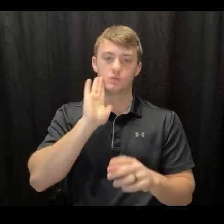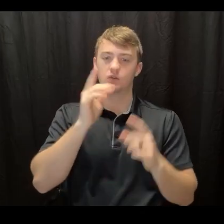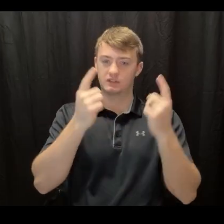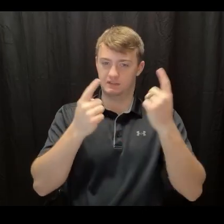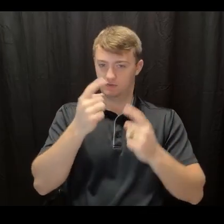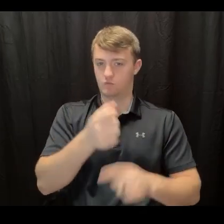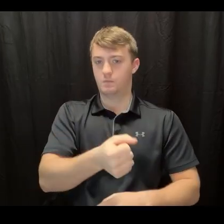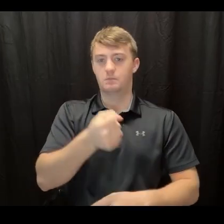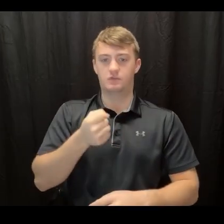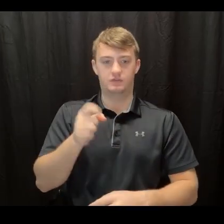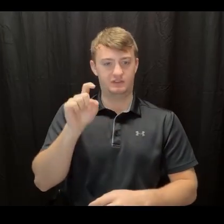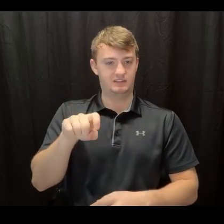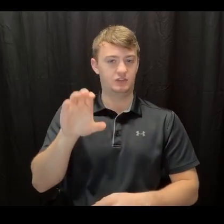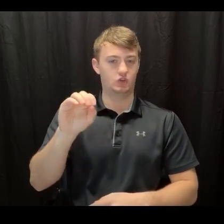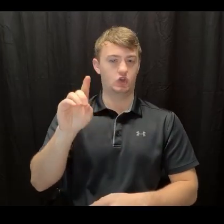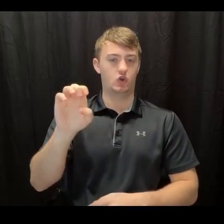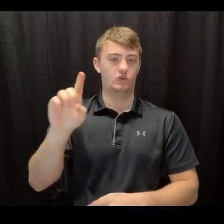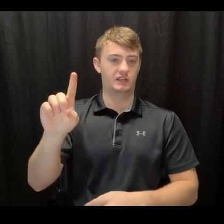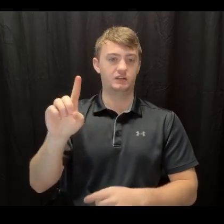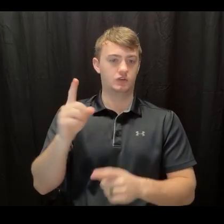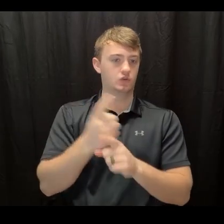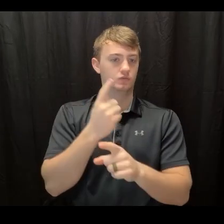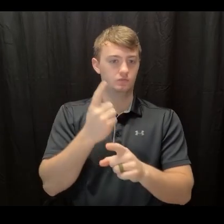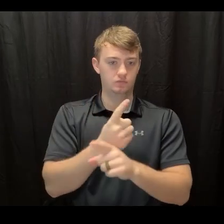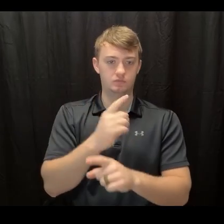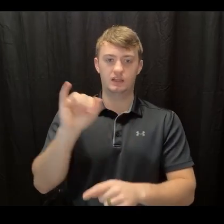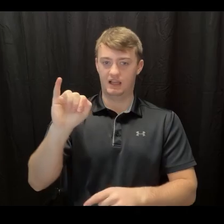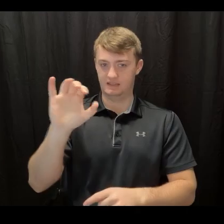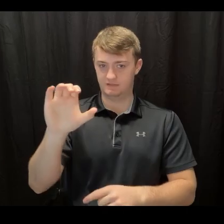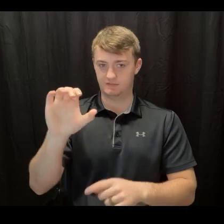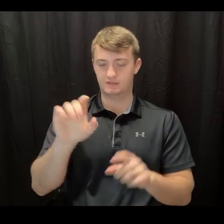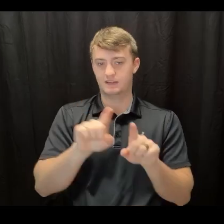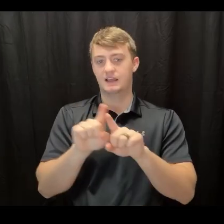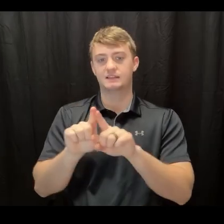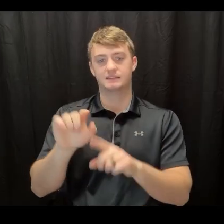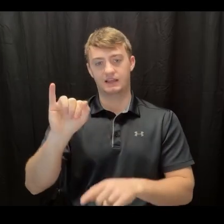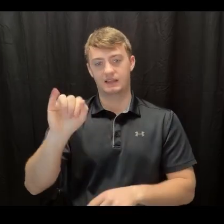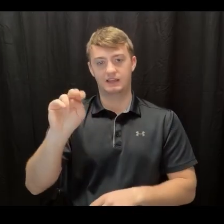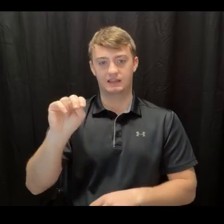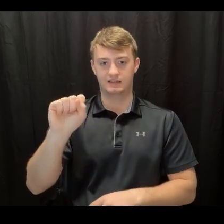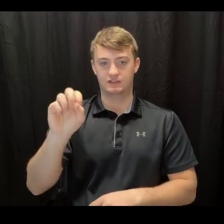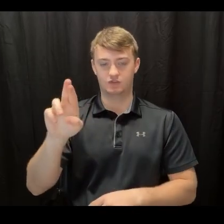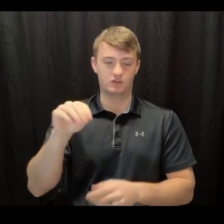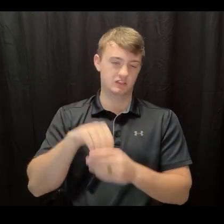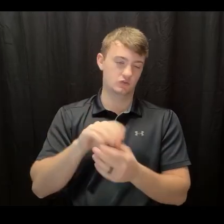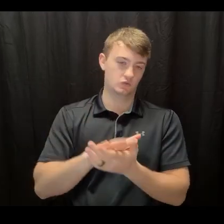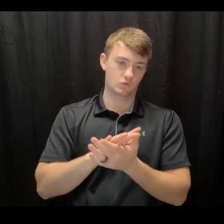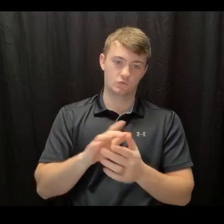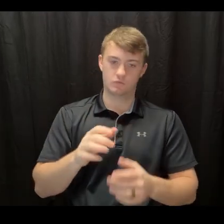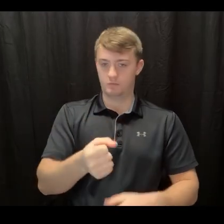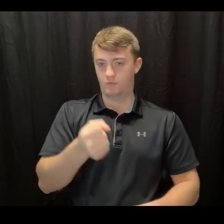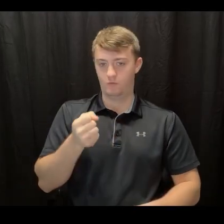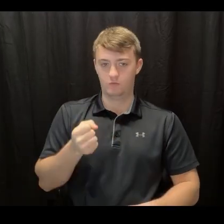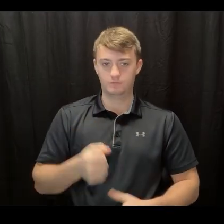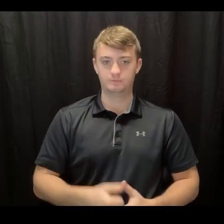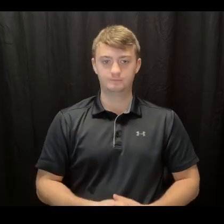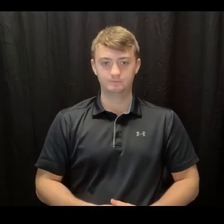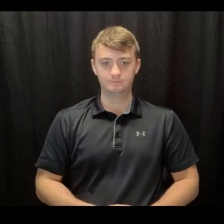would be considered a removal and should be coded accordingly in IC as an INSR or in-school removal.